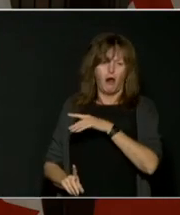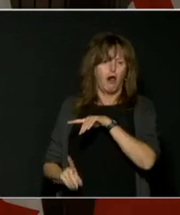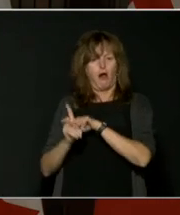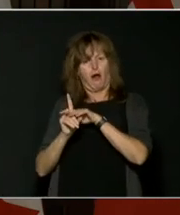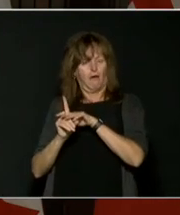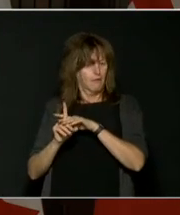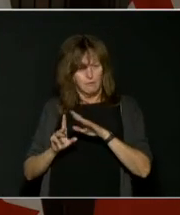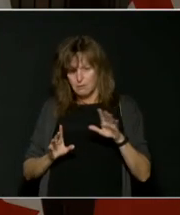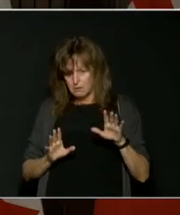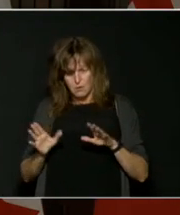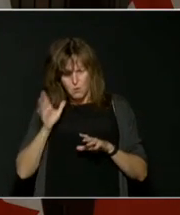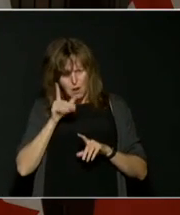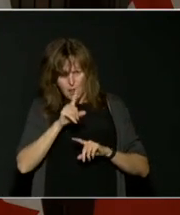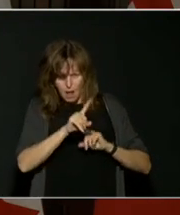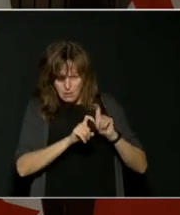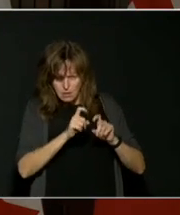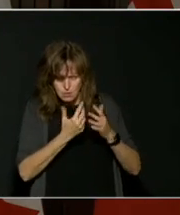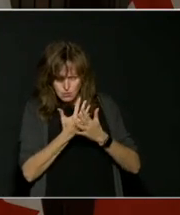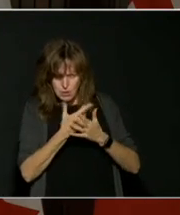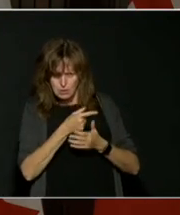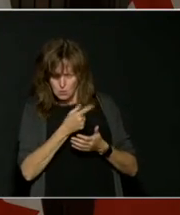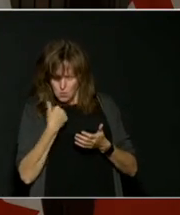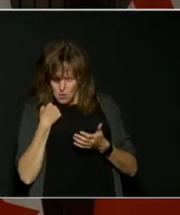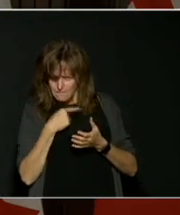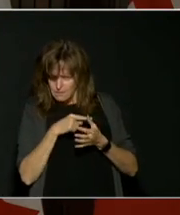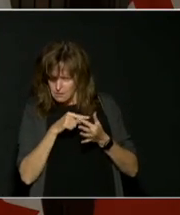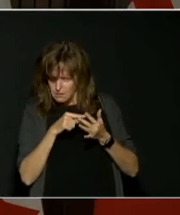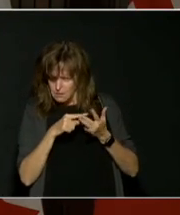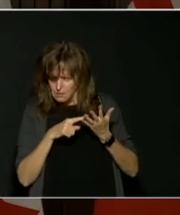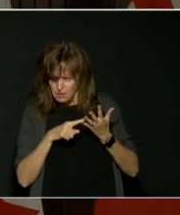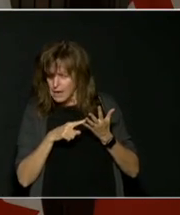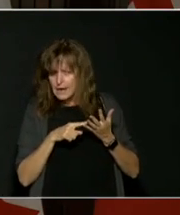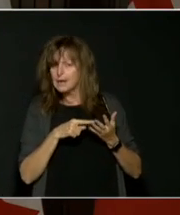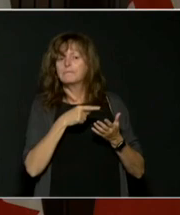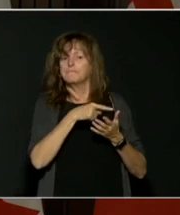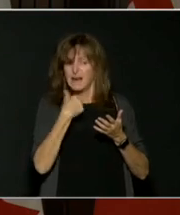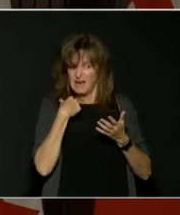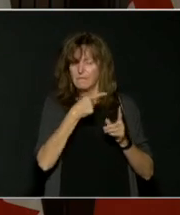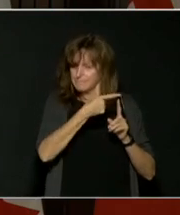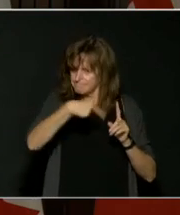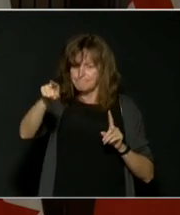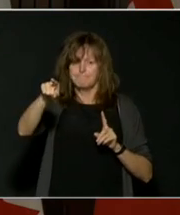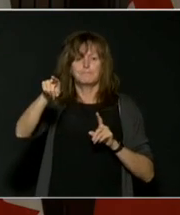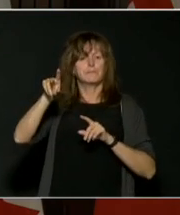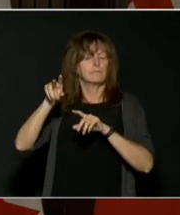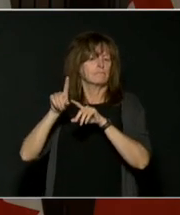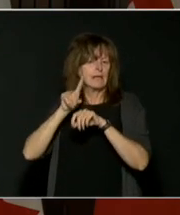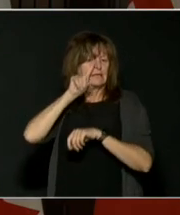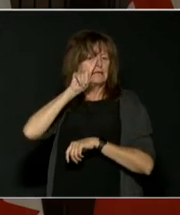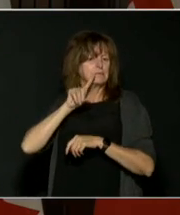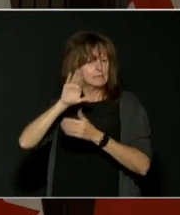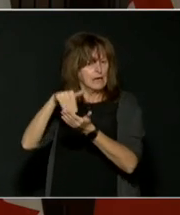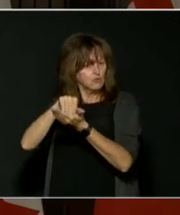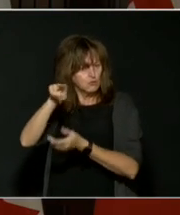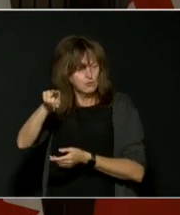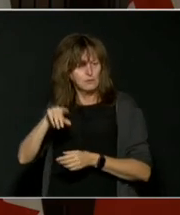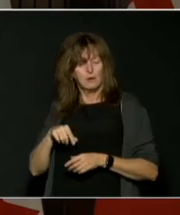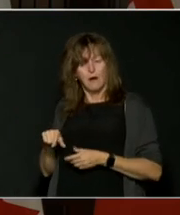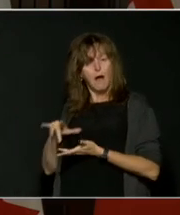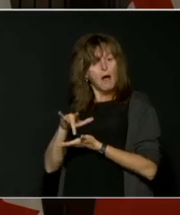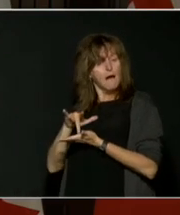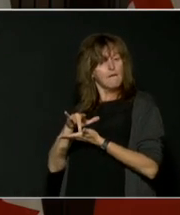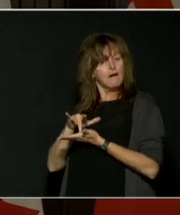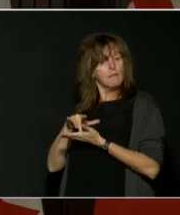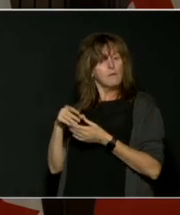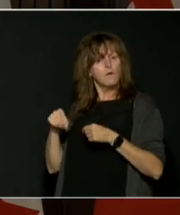be redirected to an assessment center. And the pharmacies will put in a very comprehensive